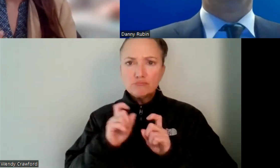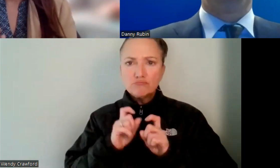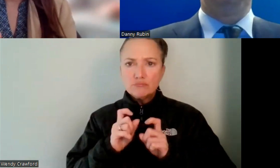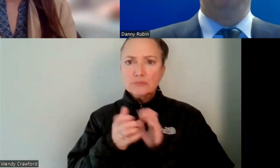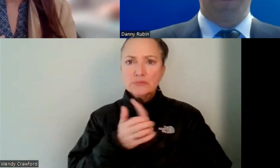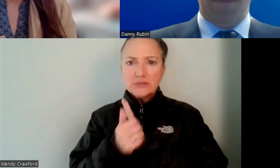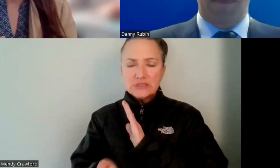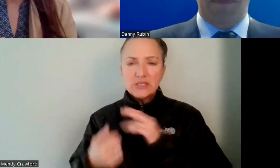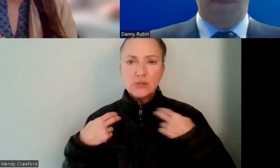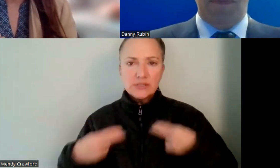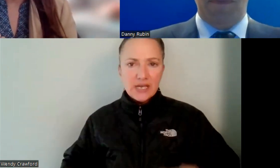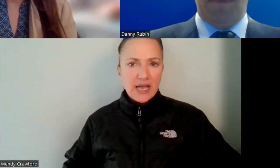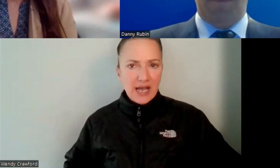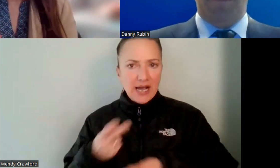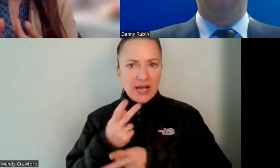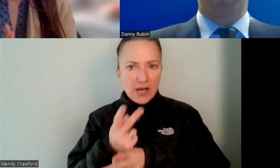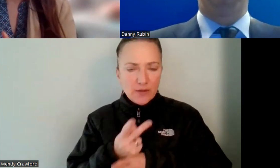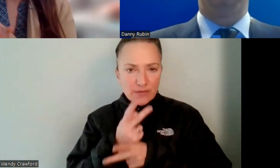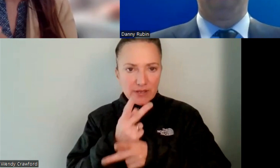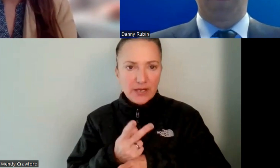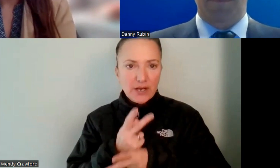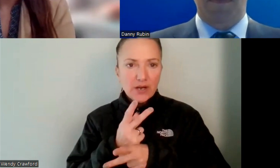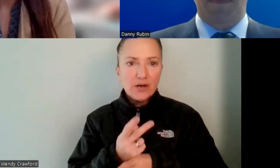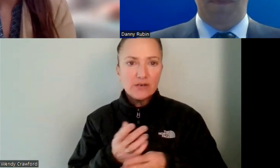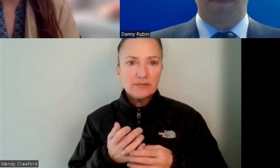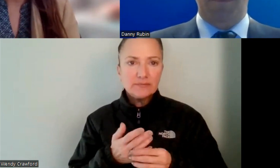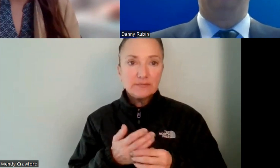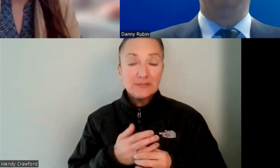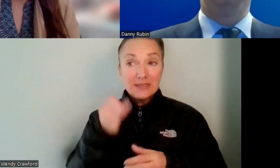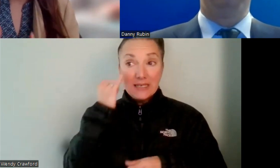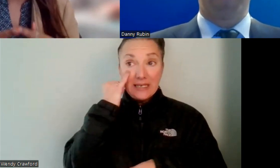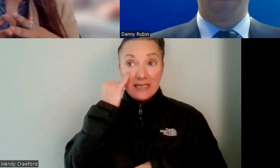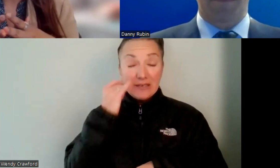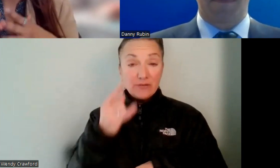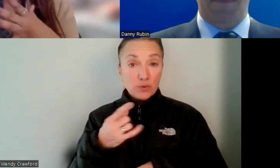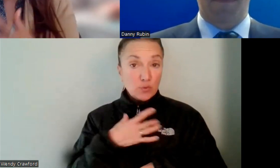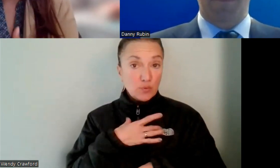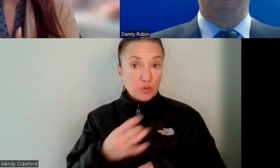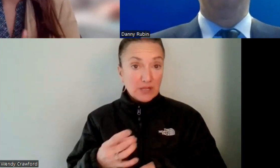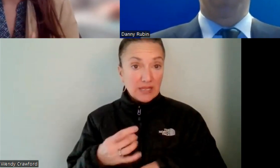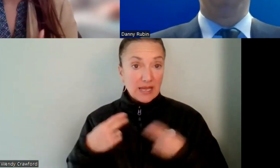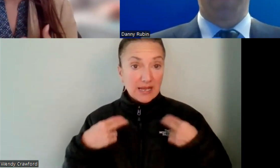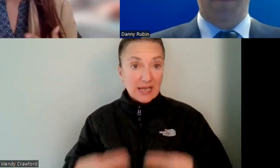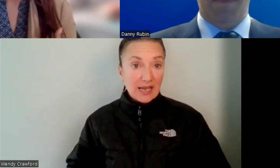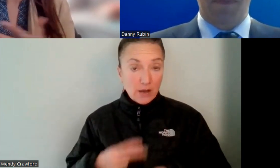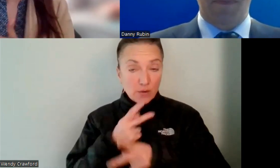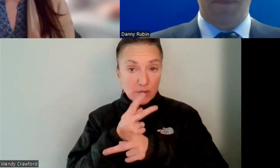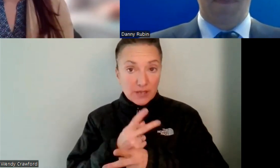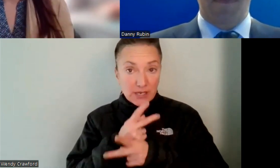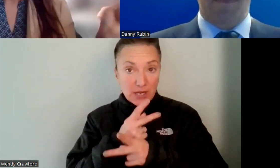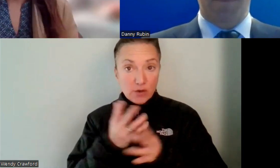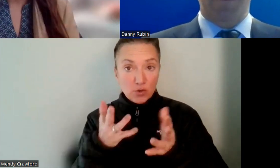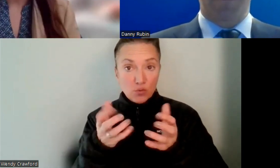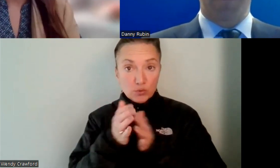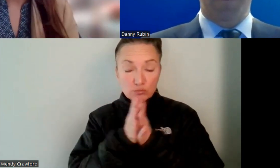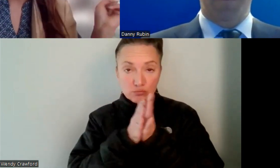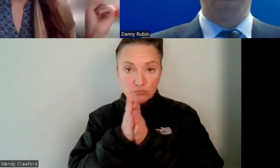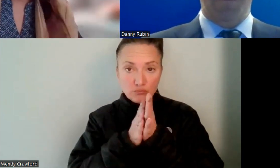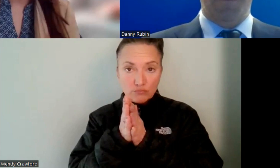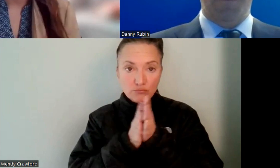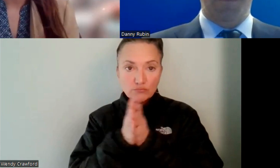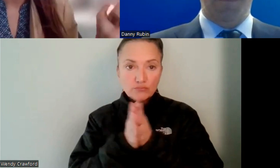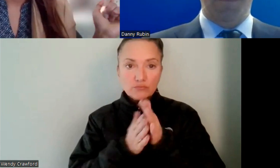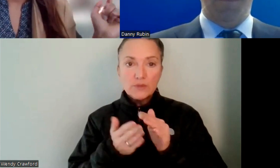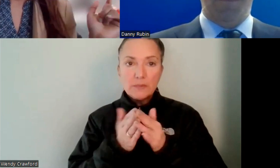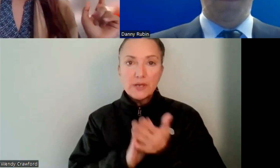healthcare, a lot about, if you like the healthcare and if you want to pursue something in the healthcare, whether it's